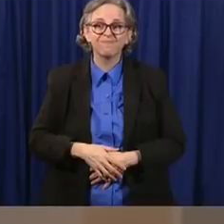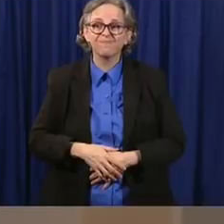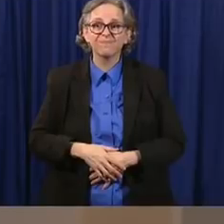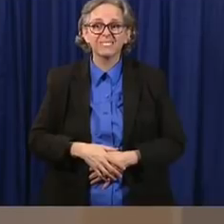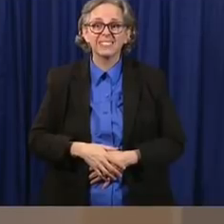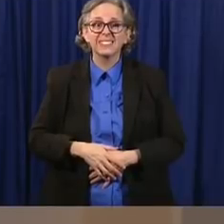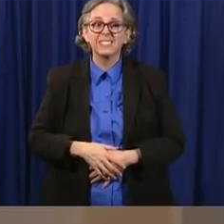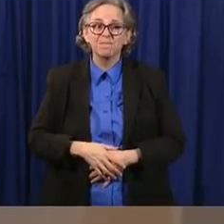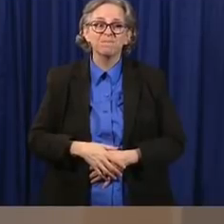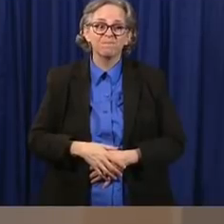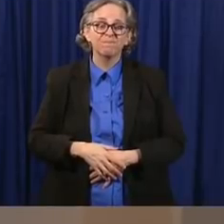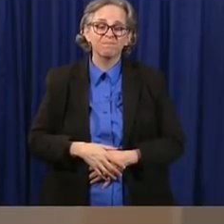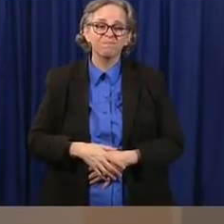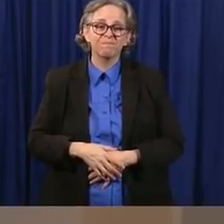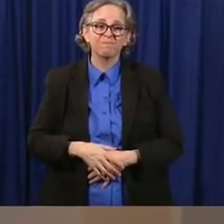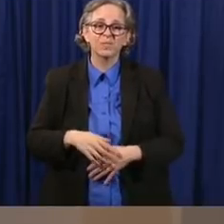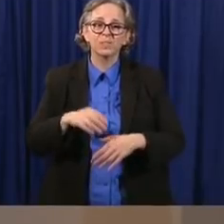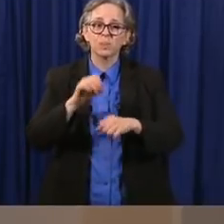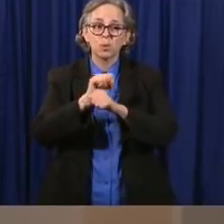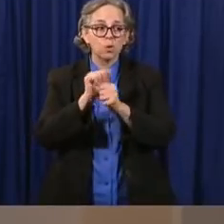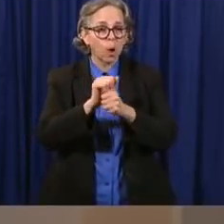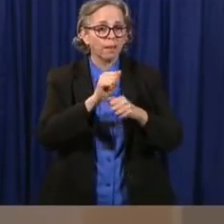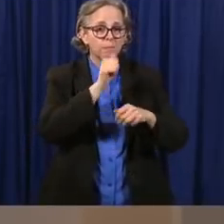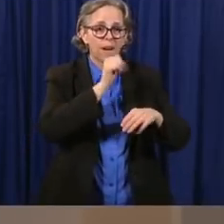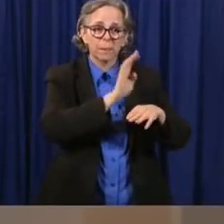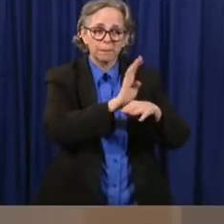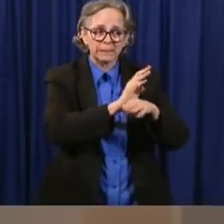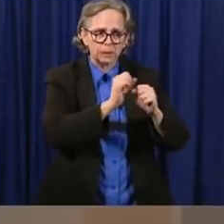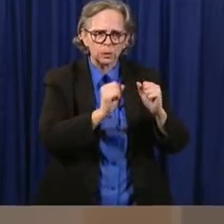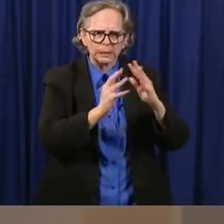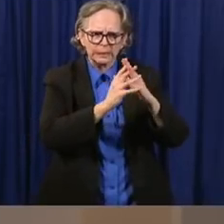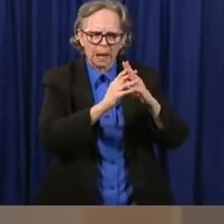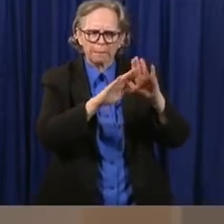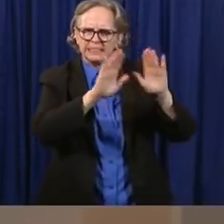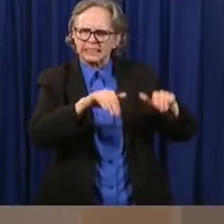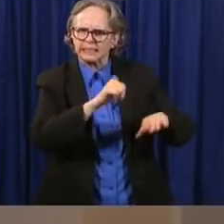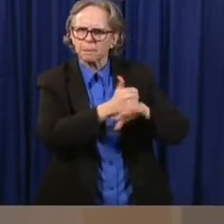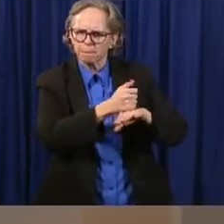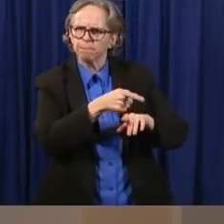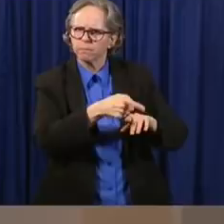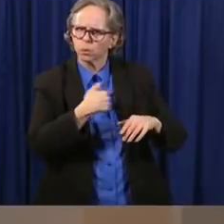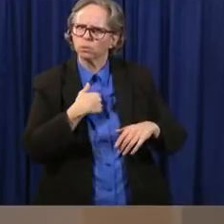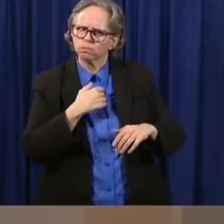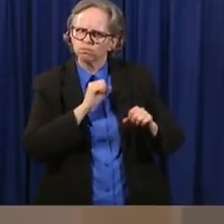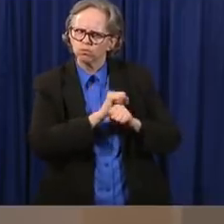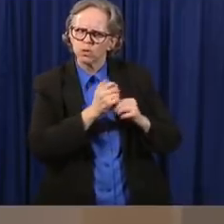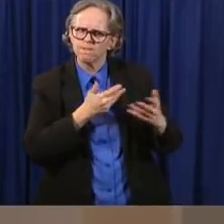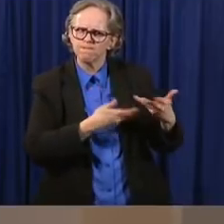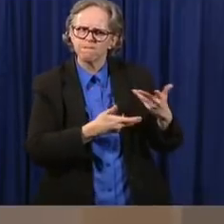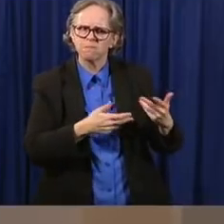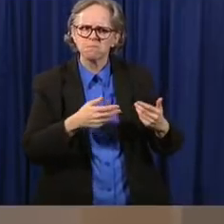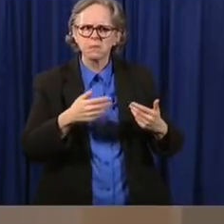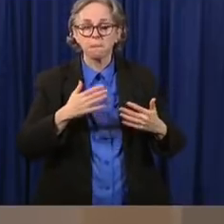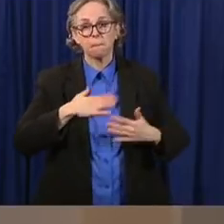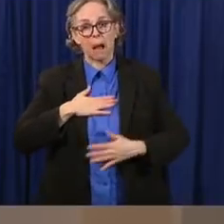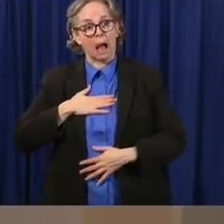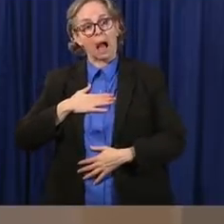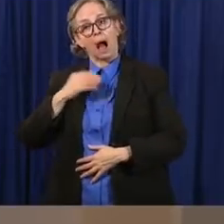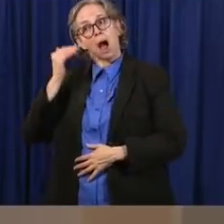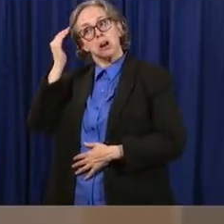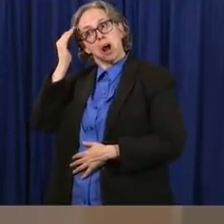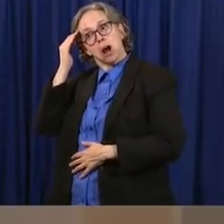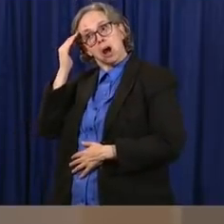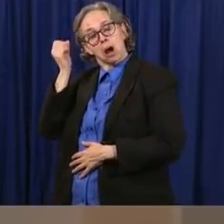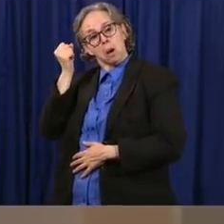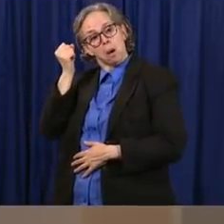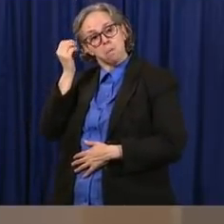But we are working with the private sector to build the system. And to the best of my knowledge, I think we're prepared